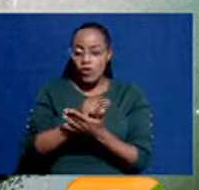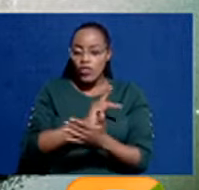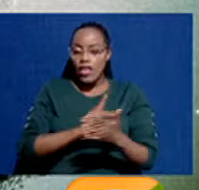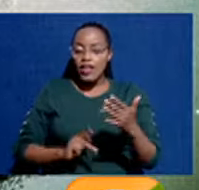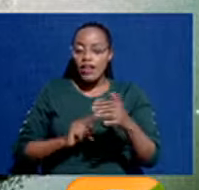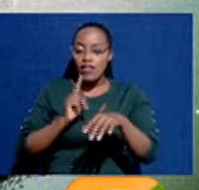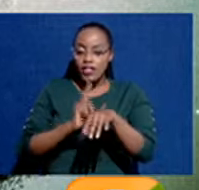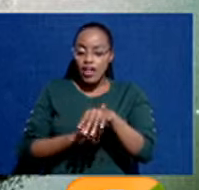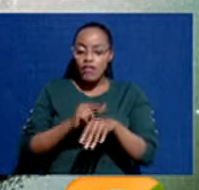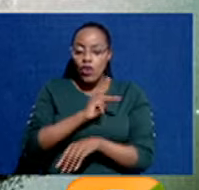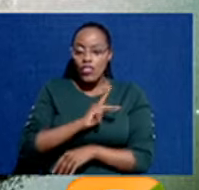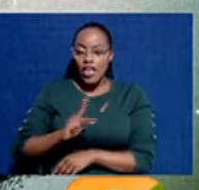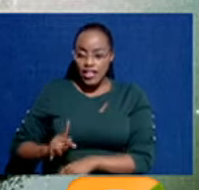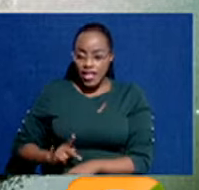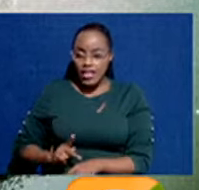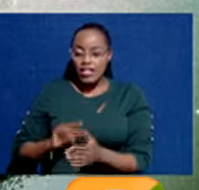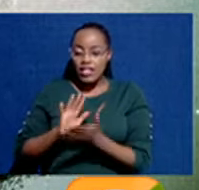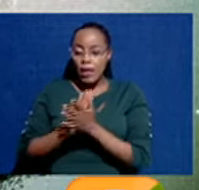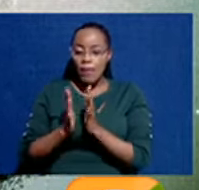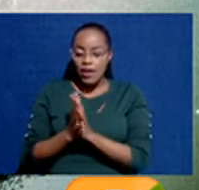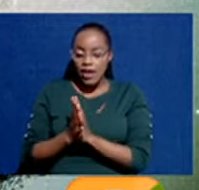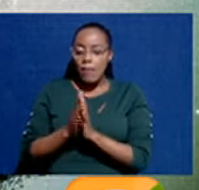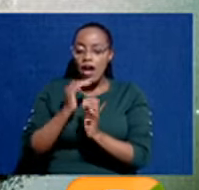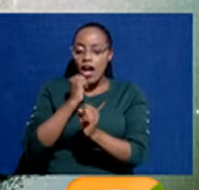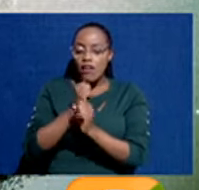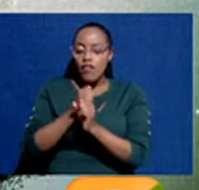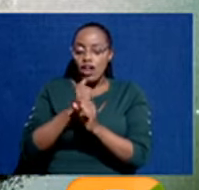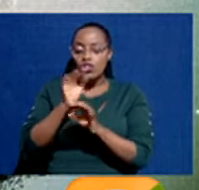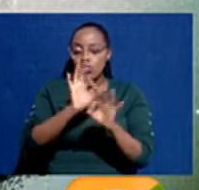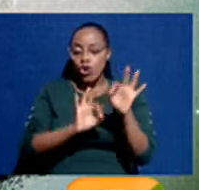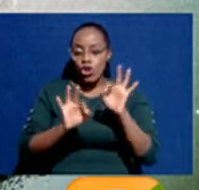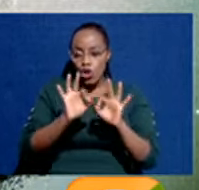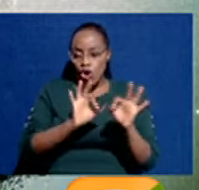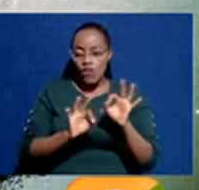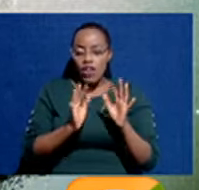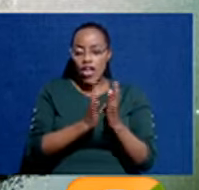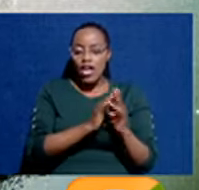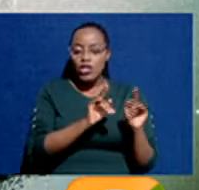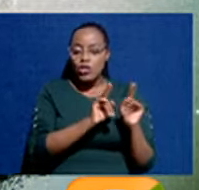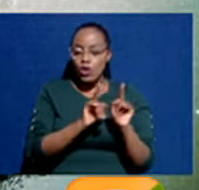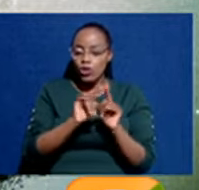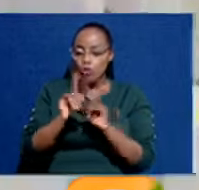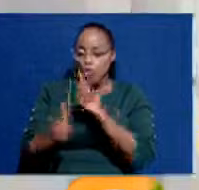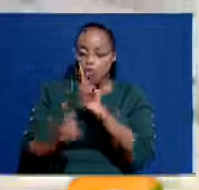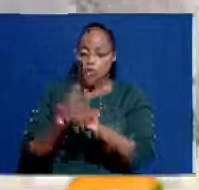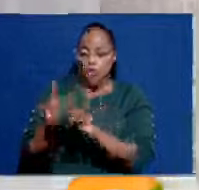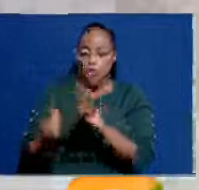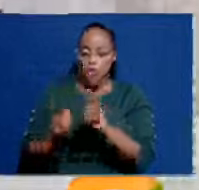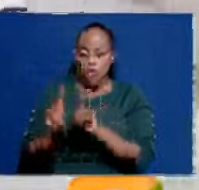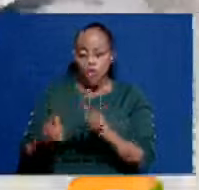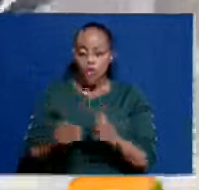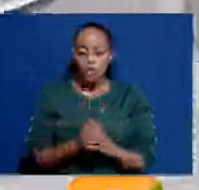Qing Dynasty, it became a functional hall for banquets and imperial examination.